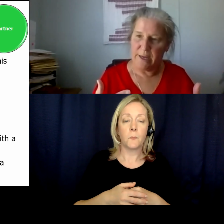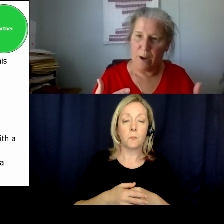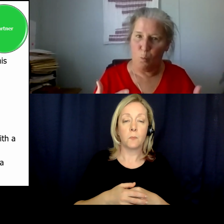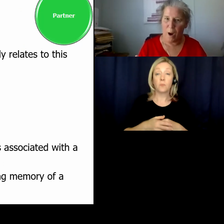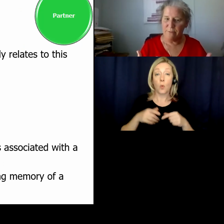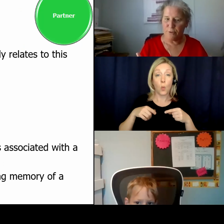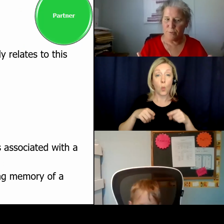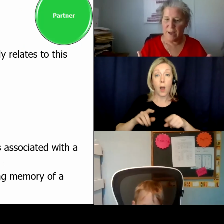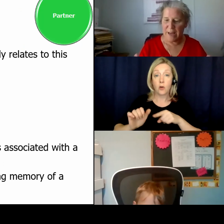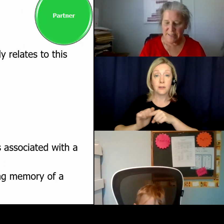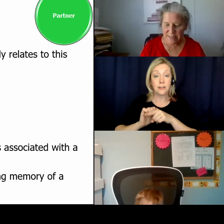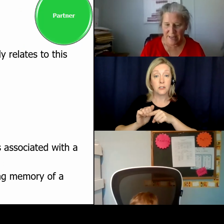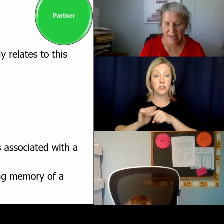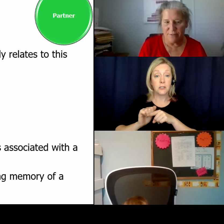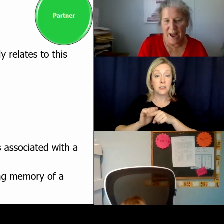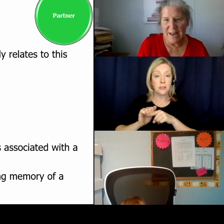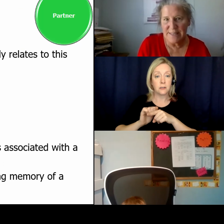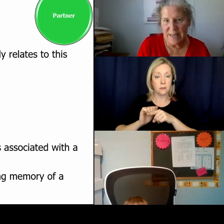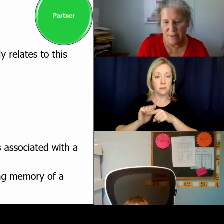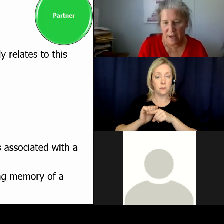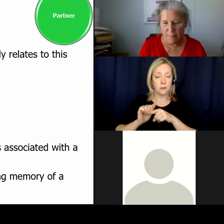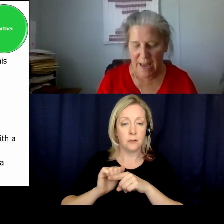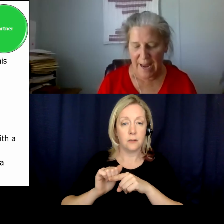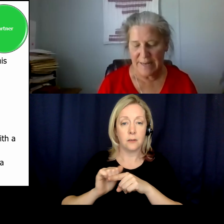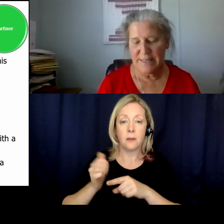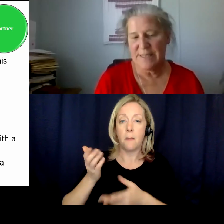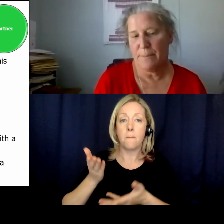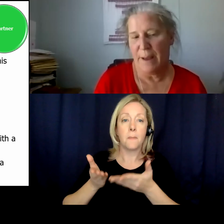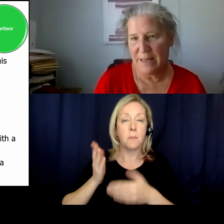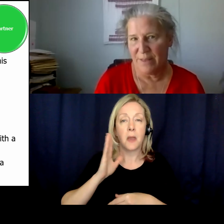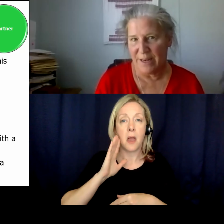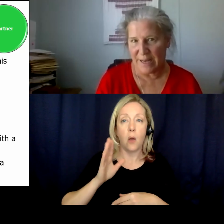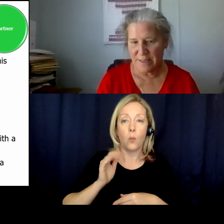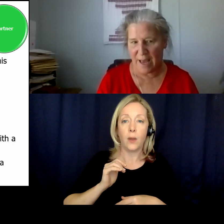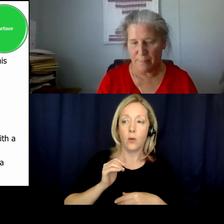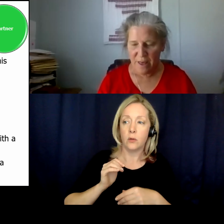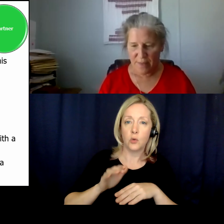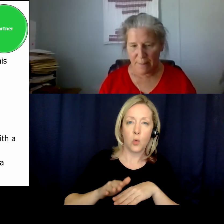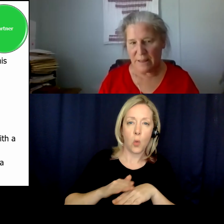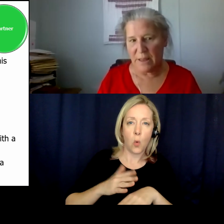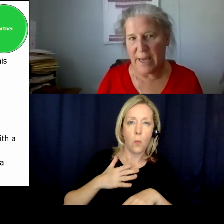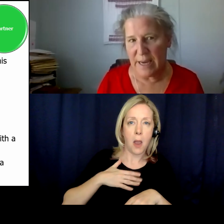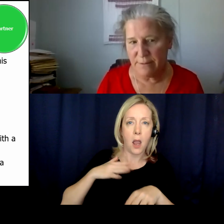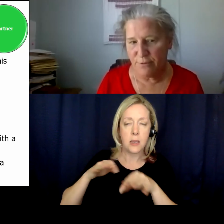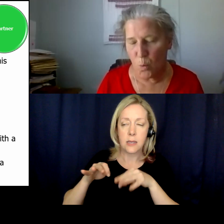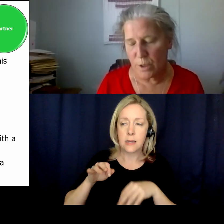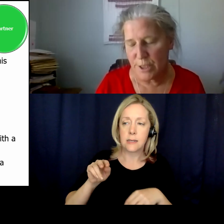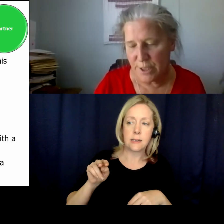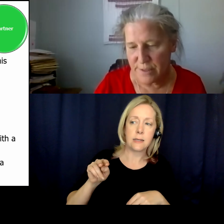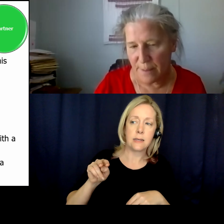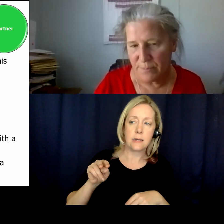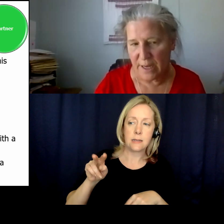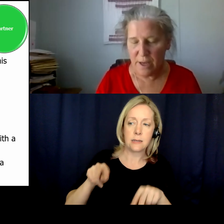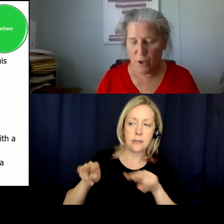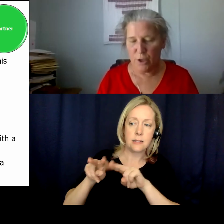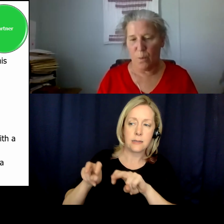little bit and wait for them and see if I see them anticipating that next step. They may lean forward to